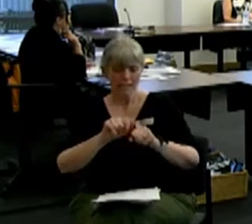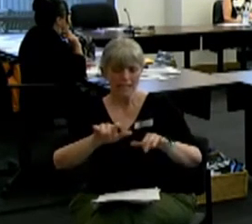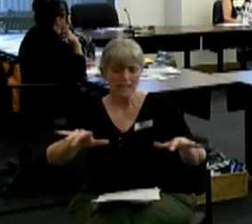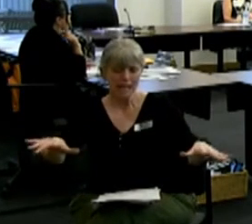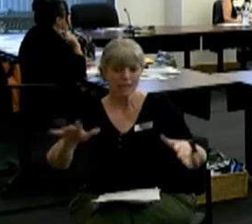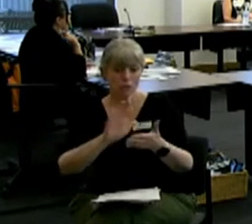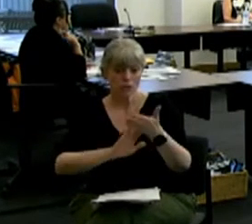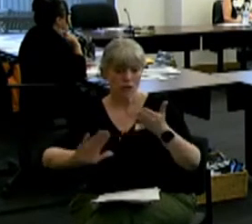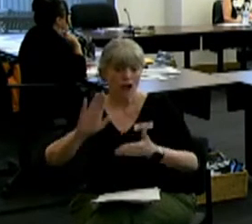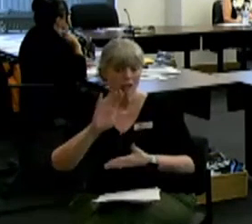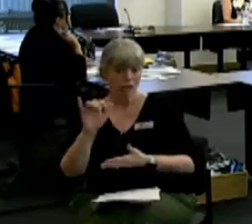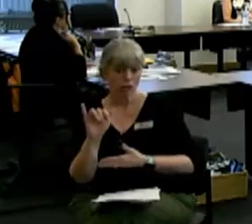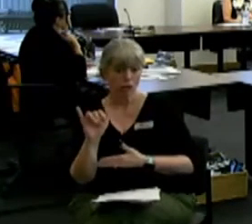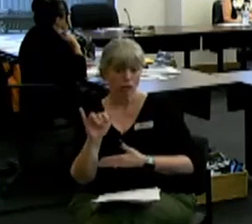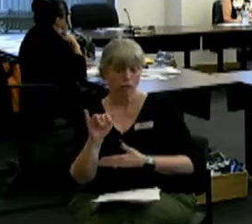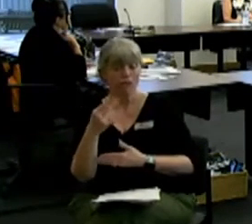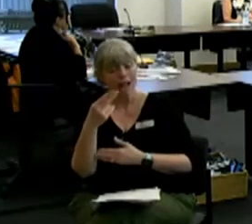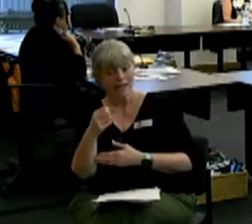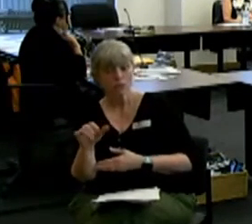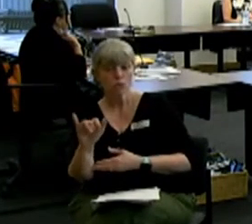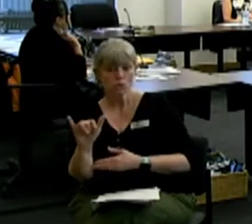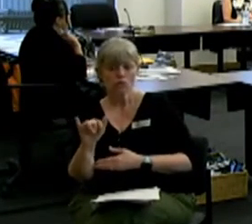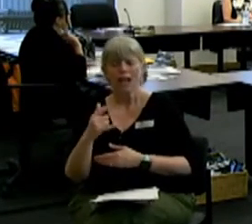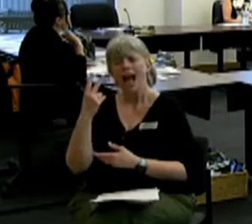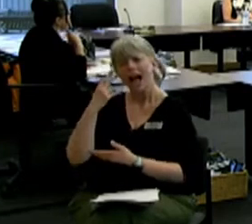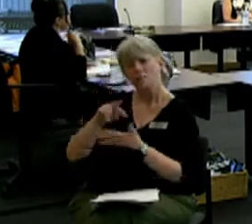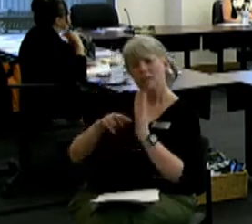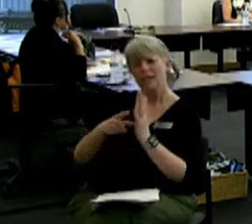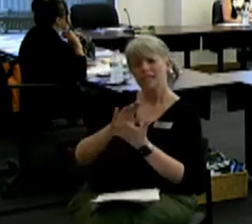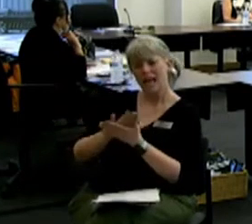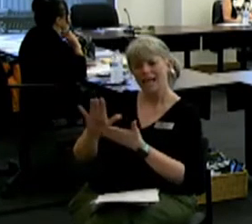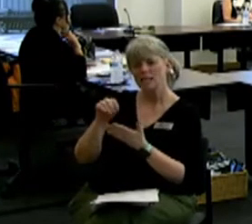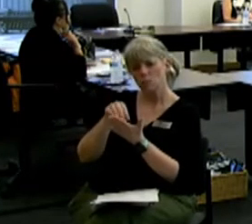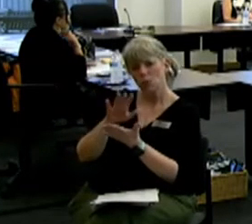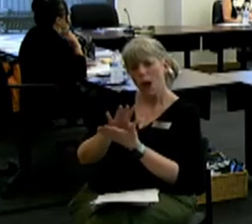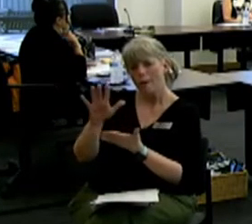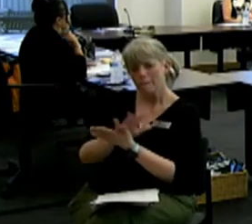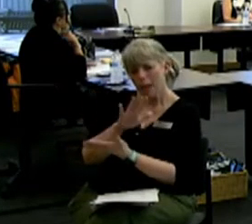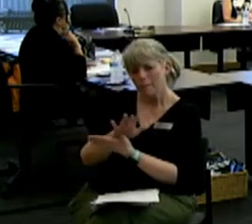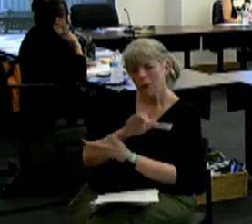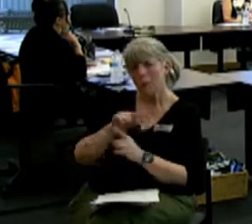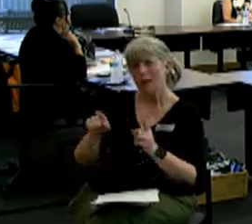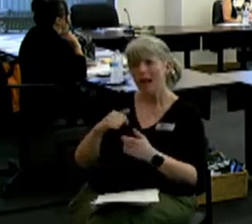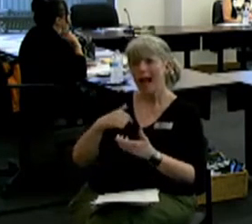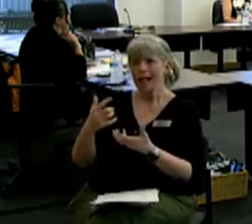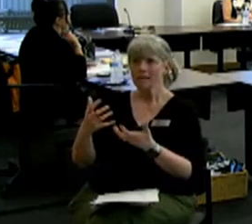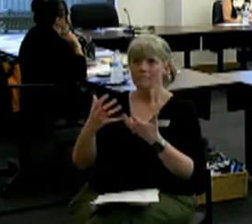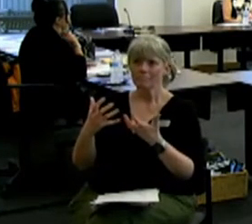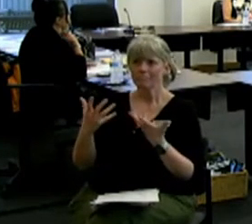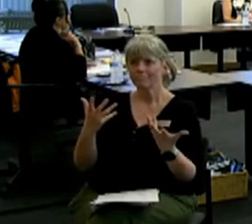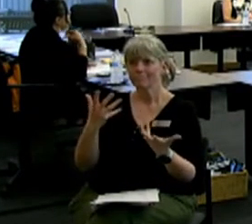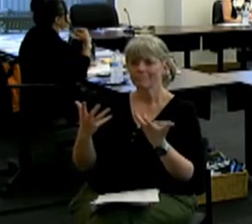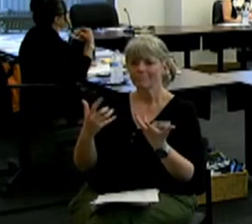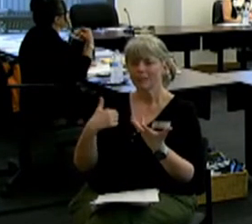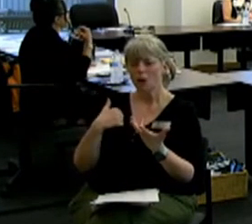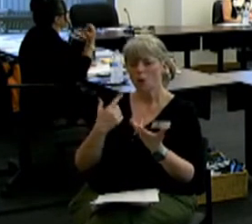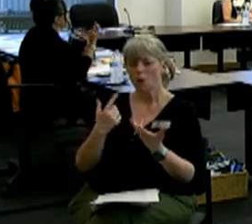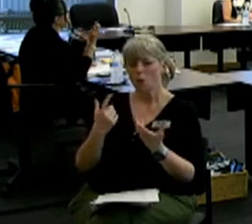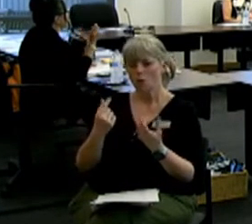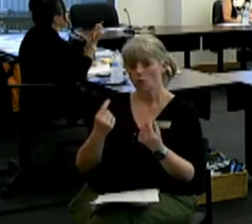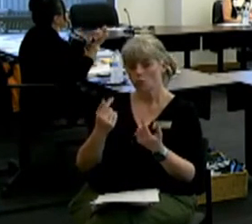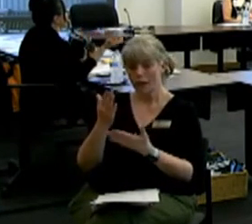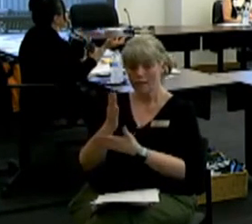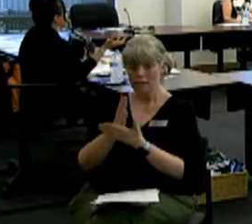the colleges too, or to the high schools too. Yeah, I mean, it's nice to put that on paper, but I want to see that what we do has